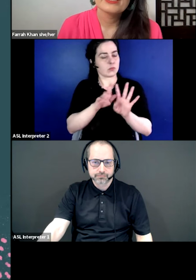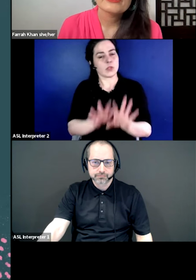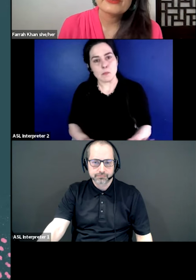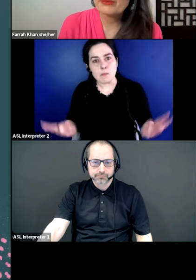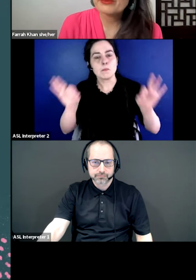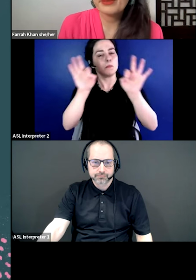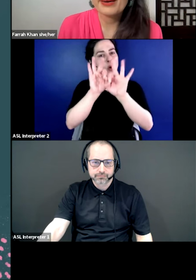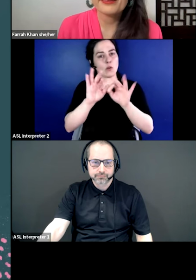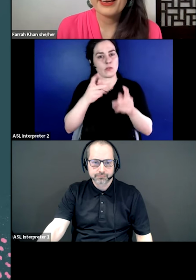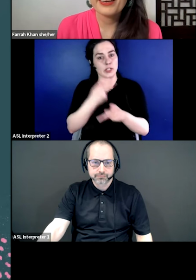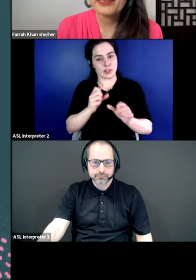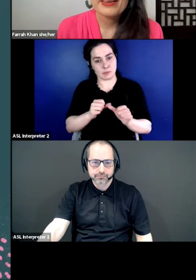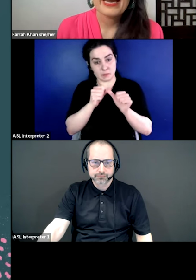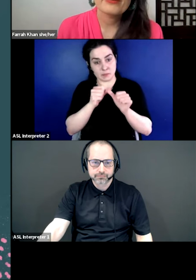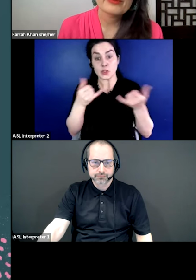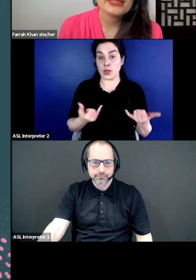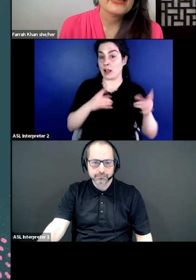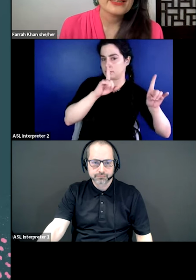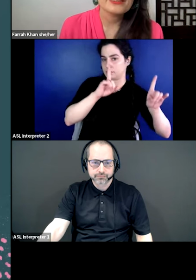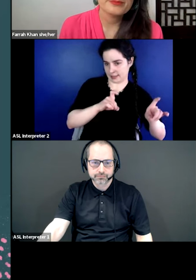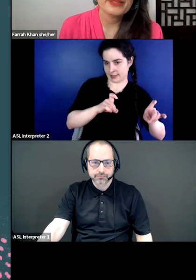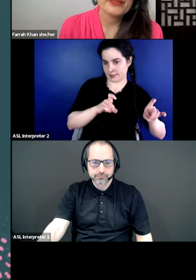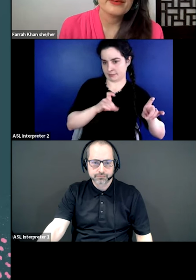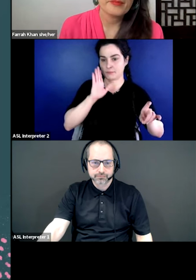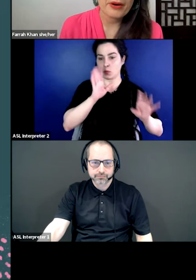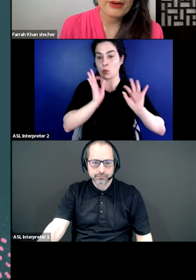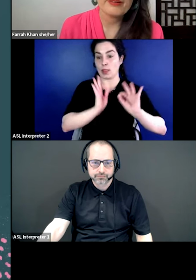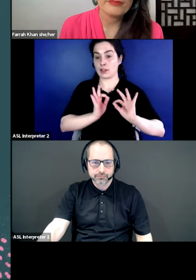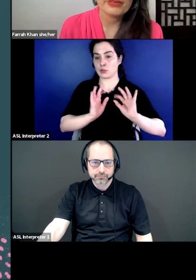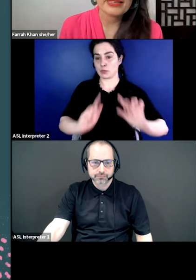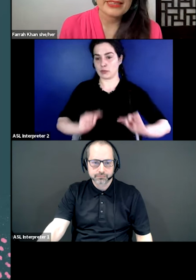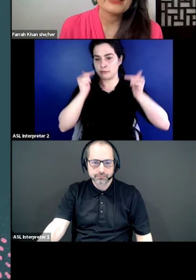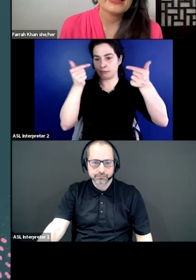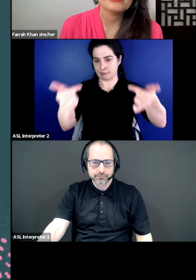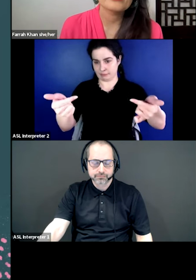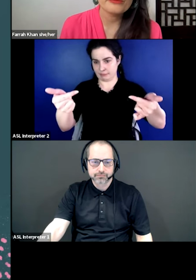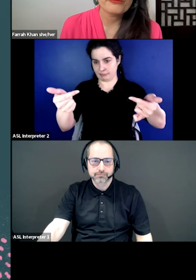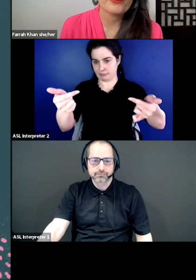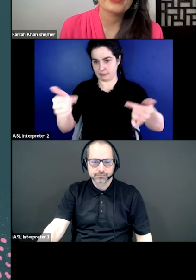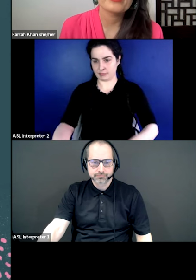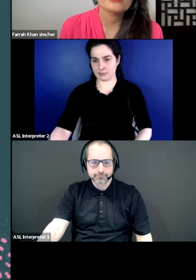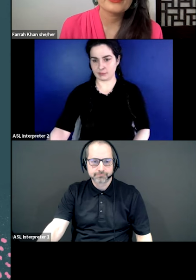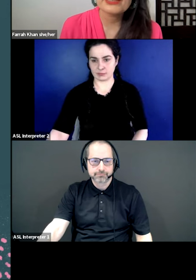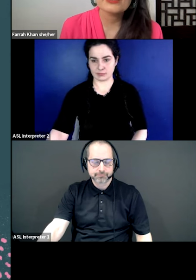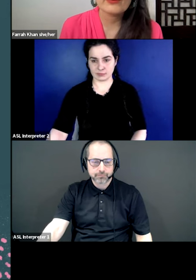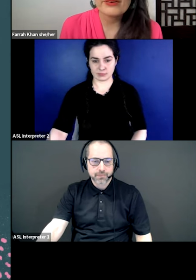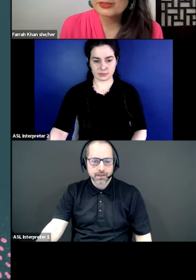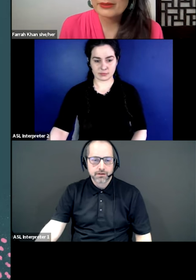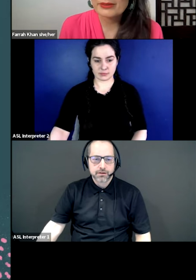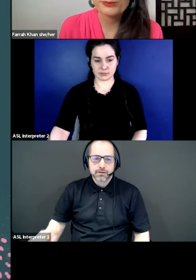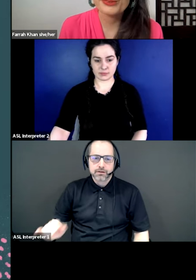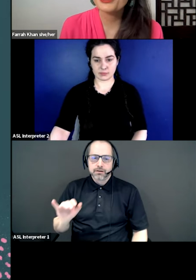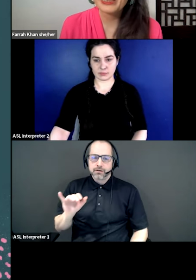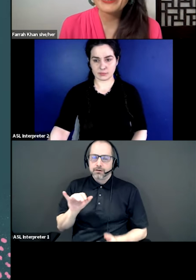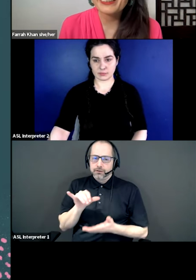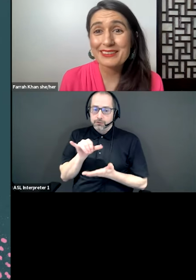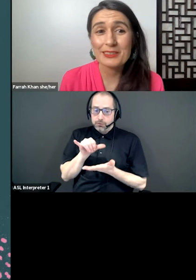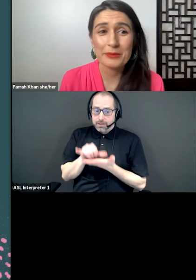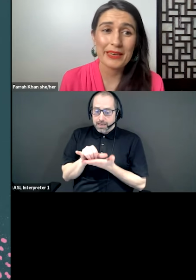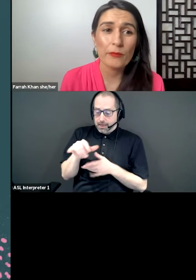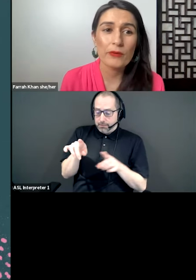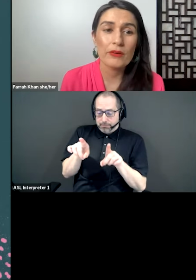forward. So now we're doing piloting. And really that has been a part of a key thing to move forward with. So increasing awareness about the tools, so